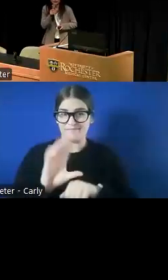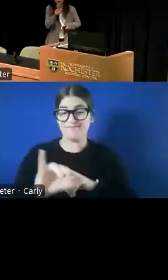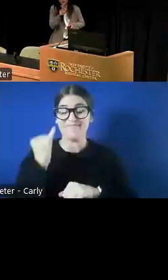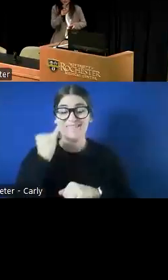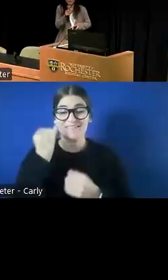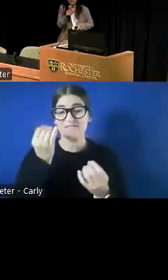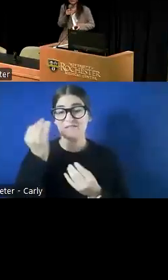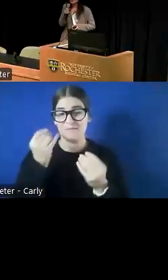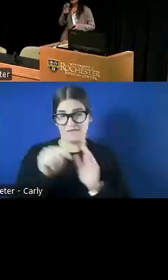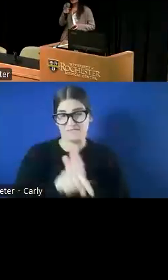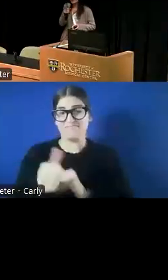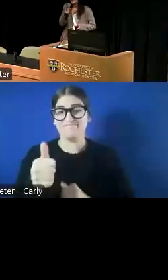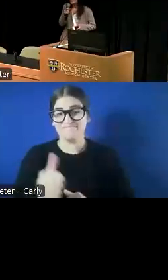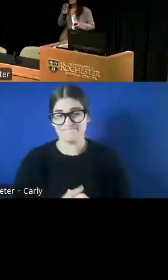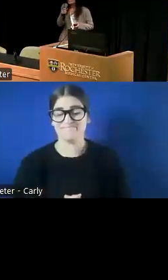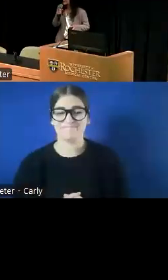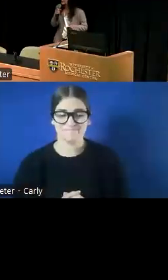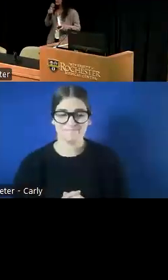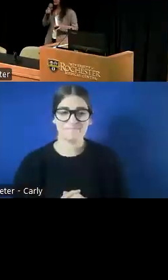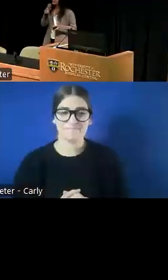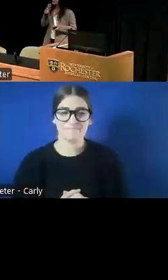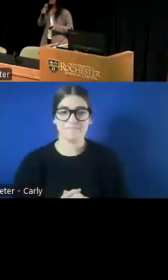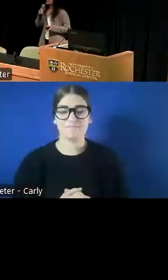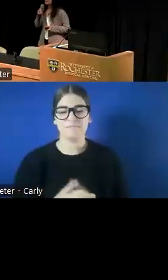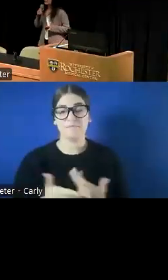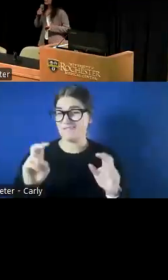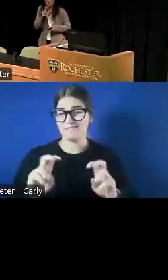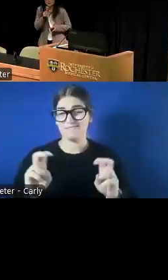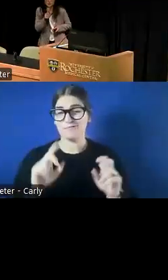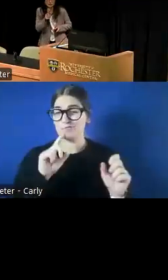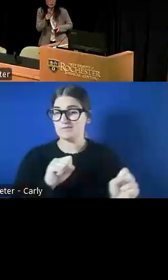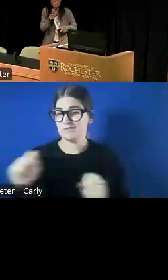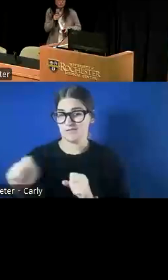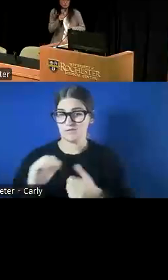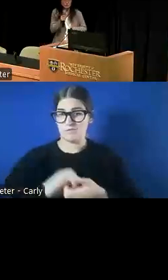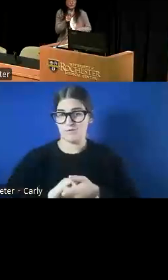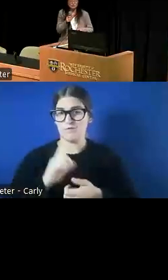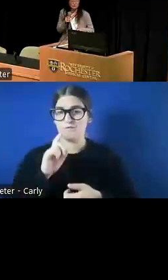suicidal thoughts. So they can be strategic partners for suicide prevention.